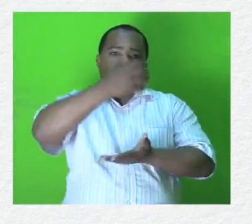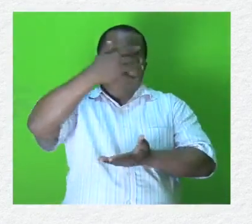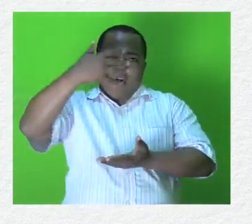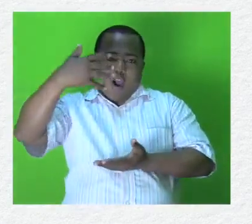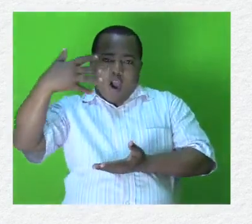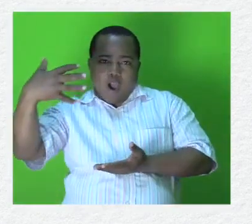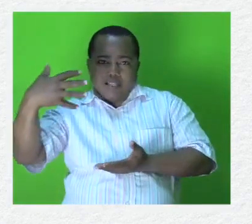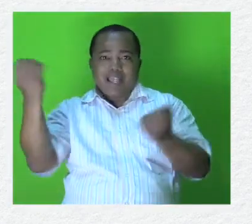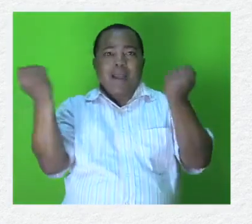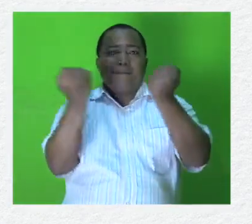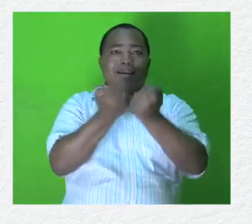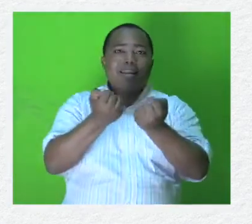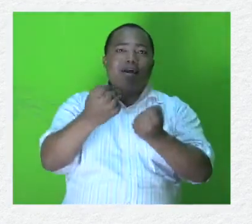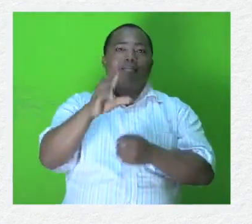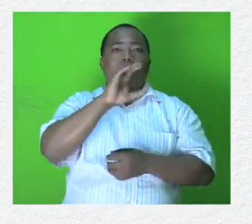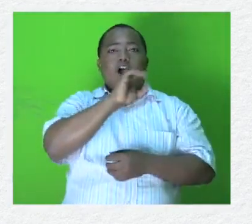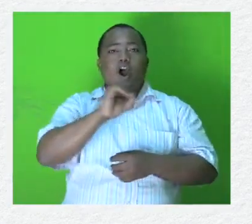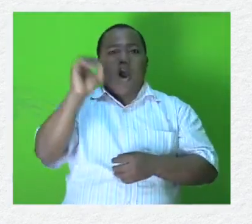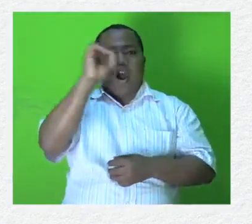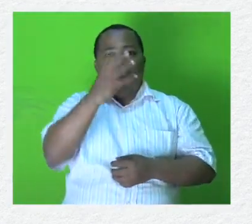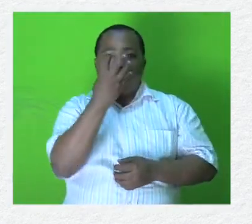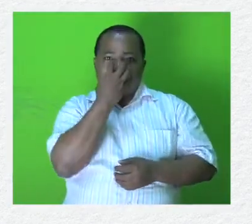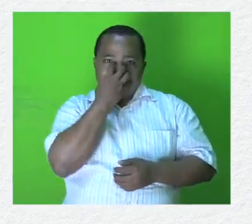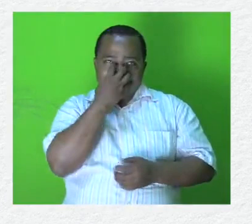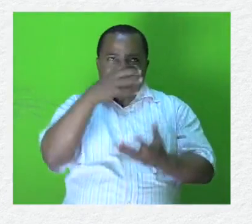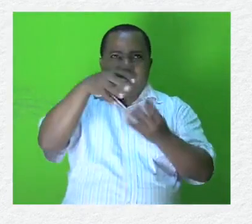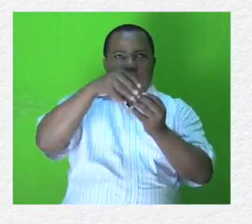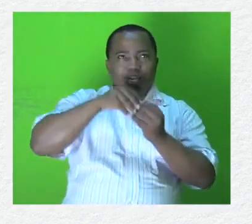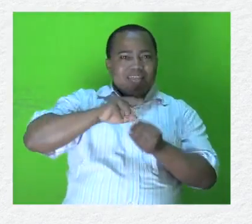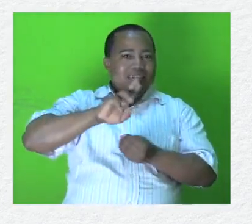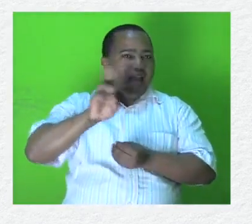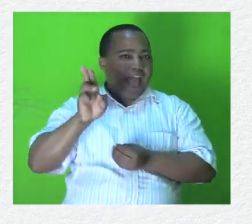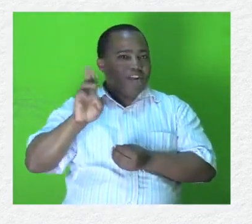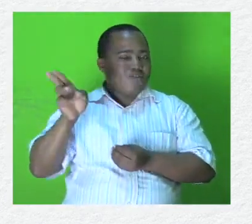water is made up from oxygen and hydrogen.